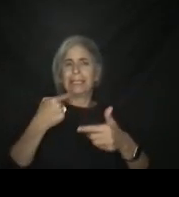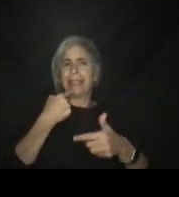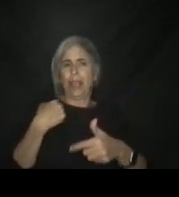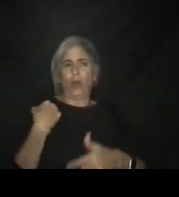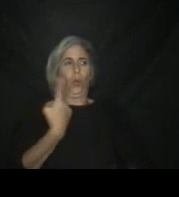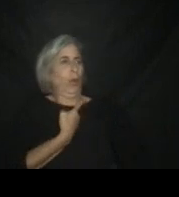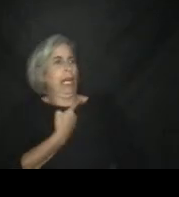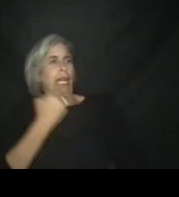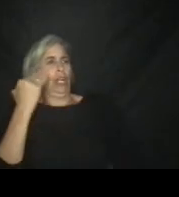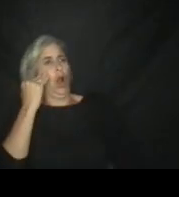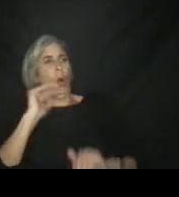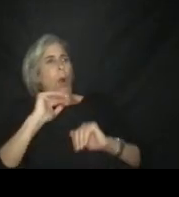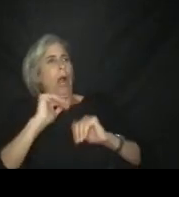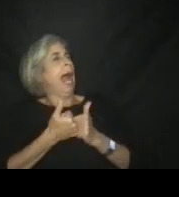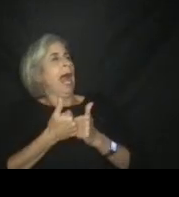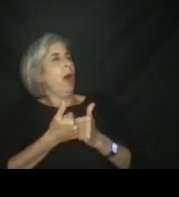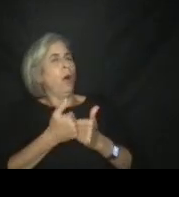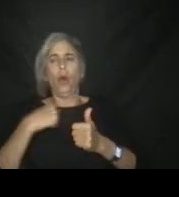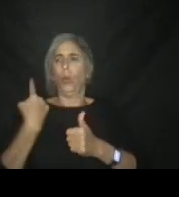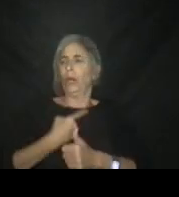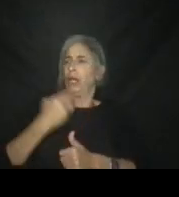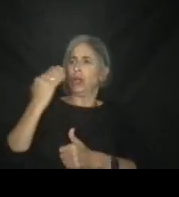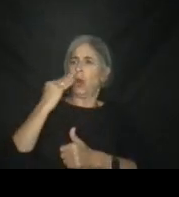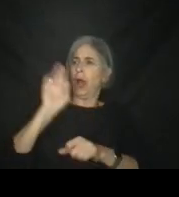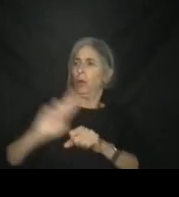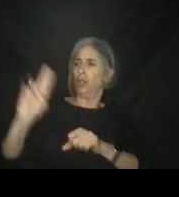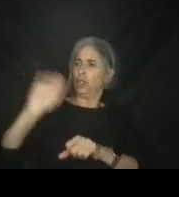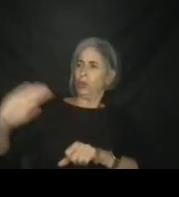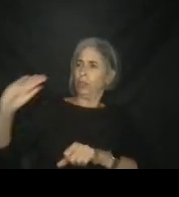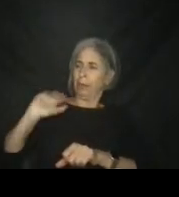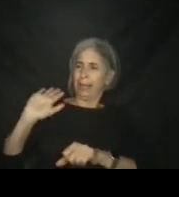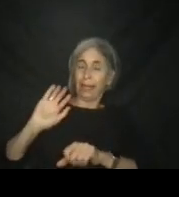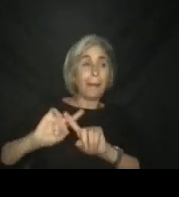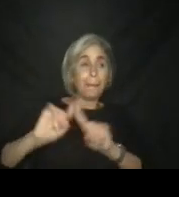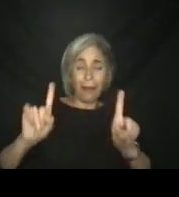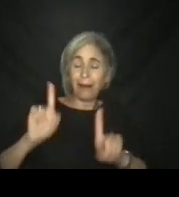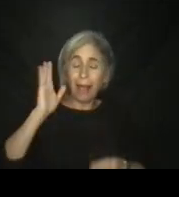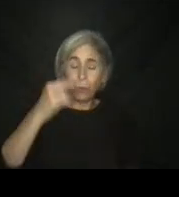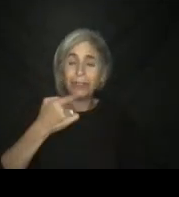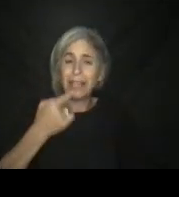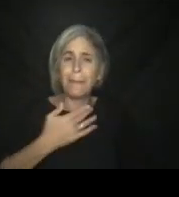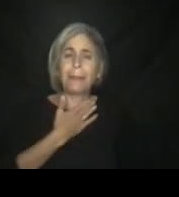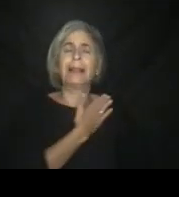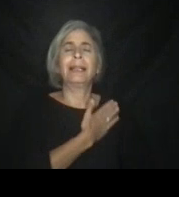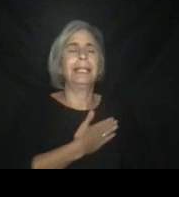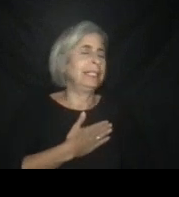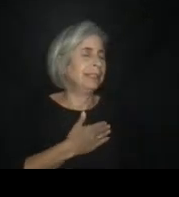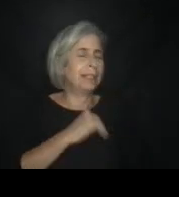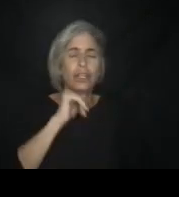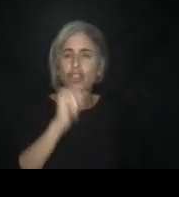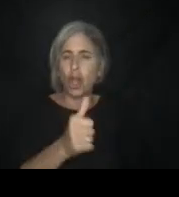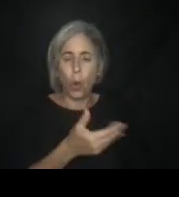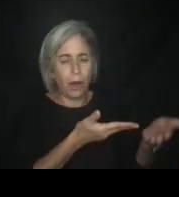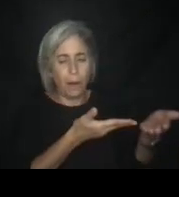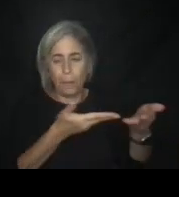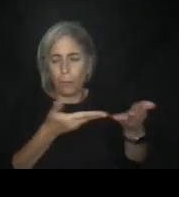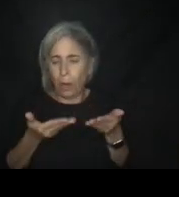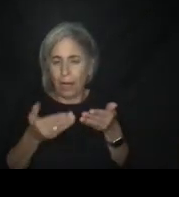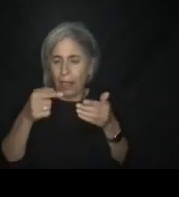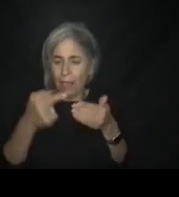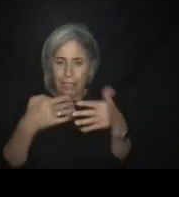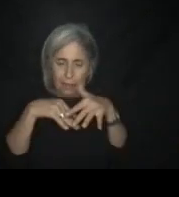it was and how it used to be. But I am going to say, please do not bring in this